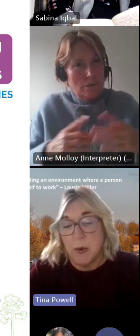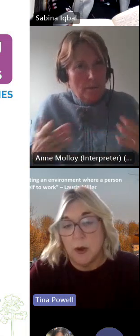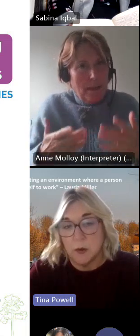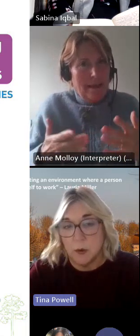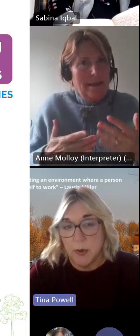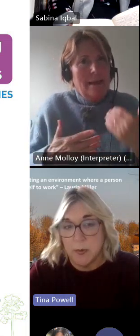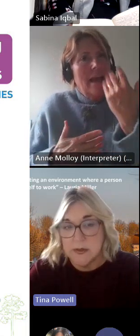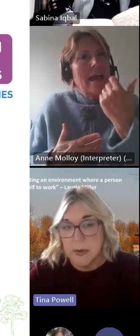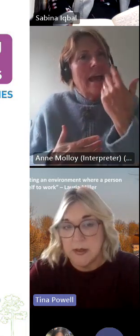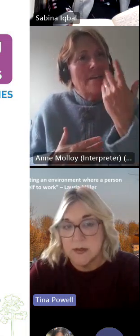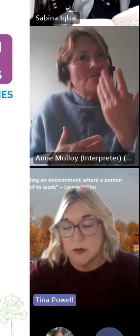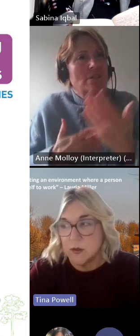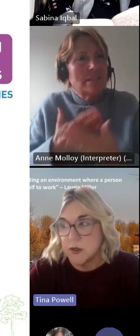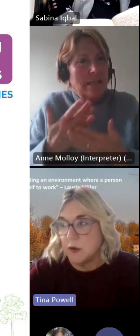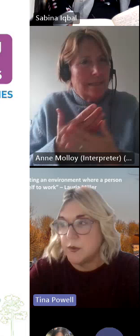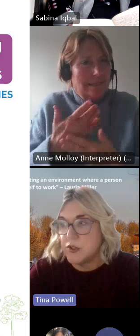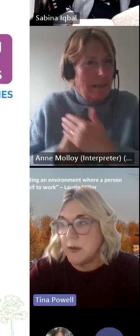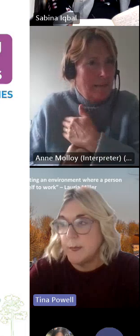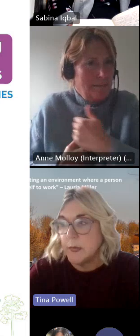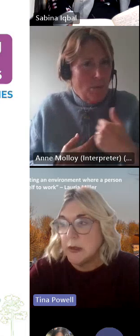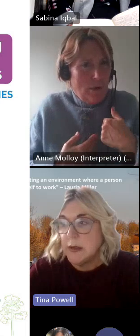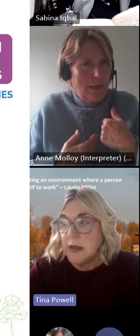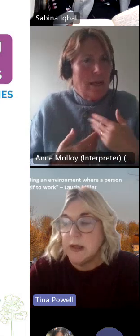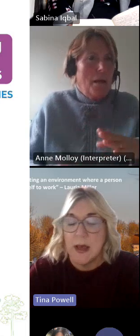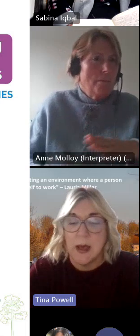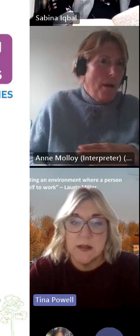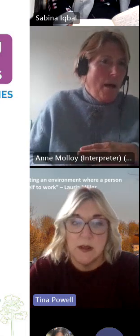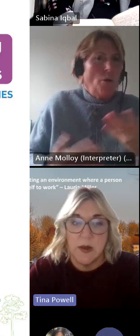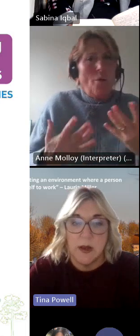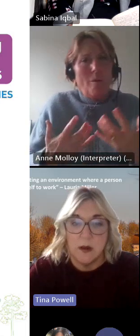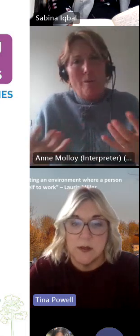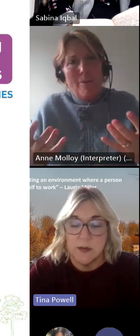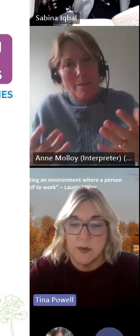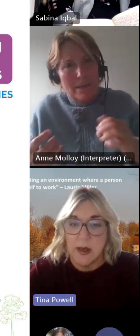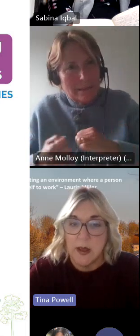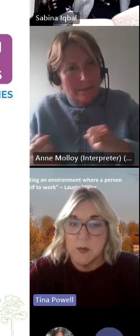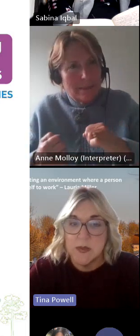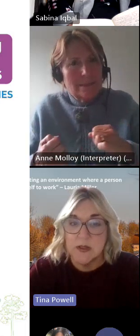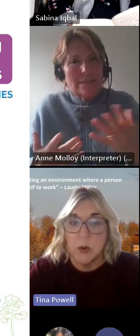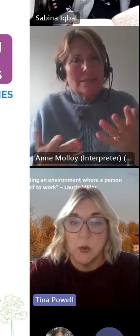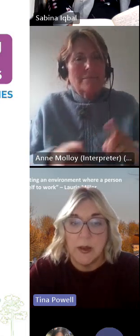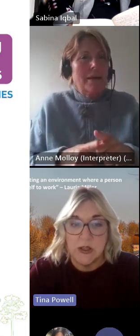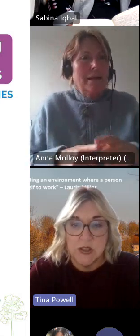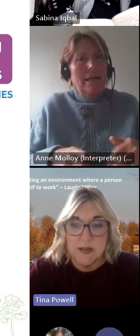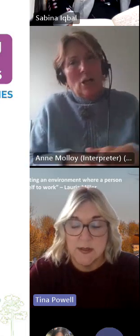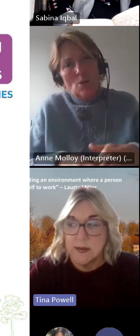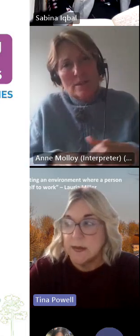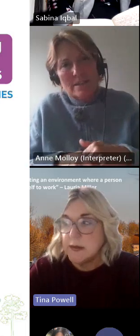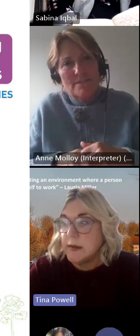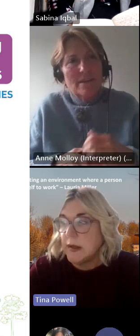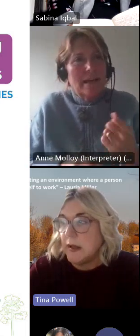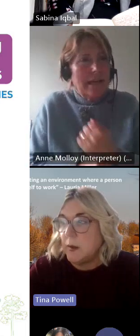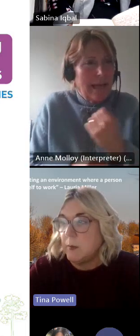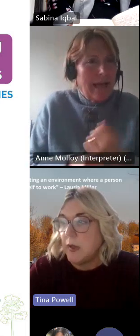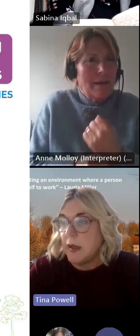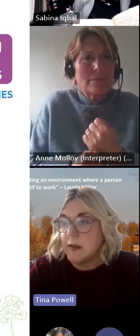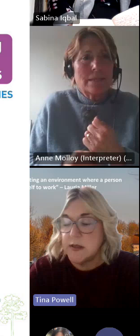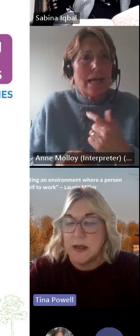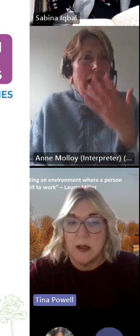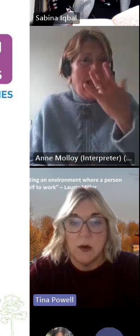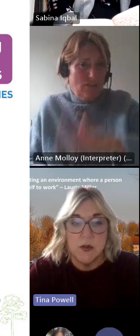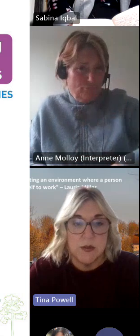in a park or a public space across Hertfordshire. It's active and inclusive games. It's all ages,